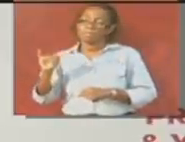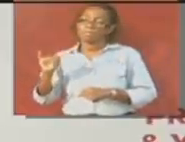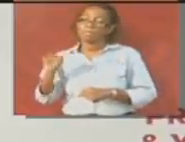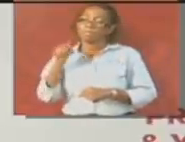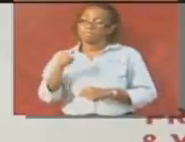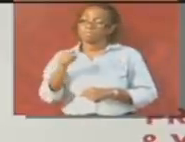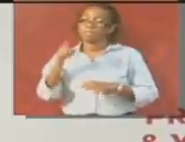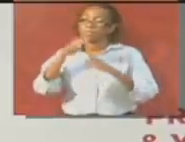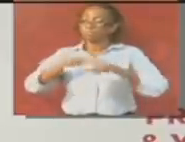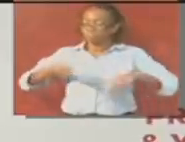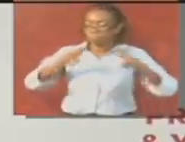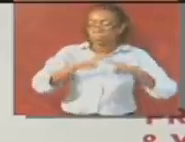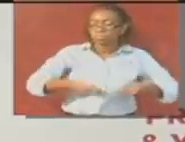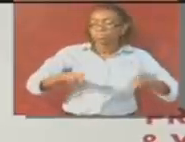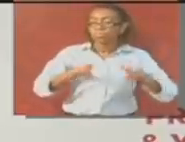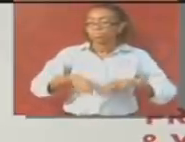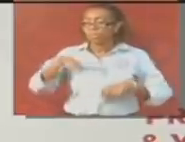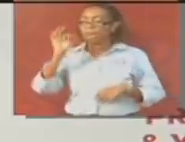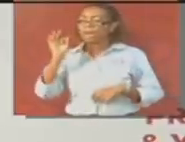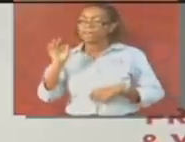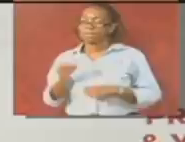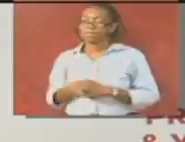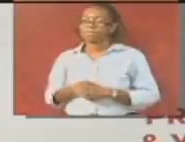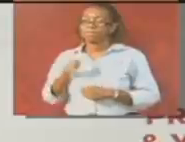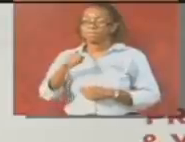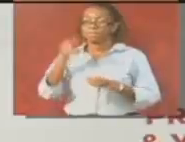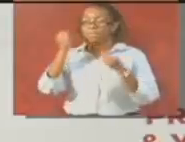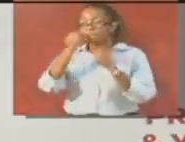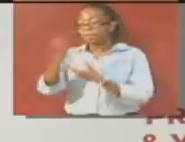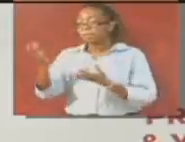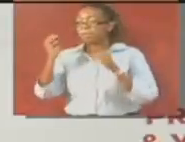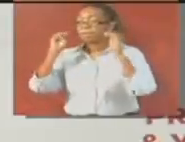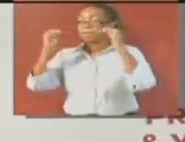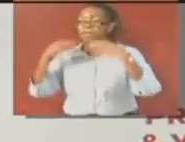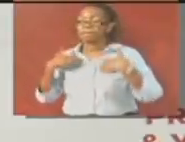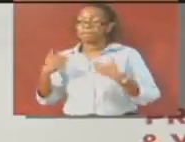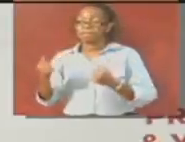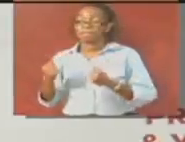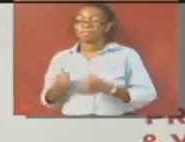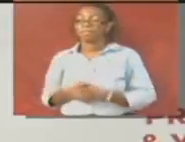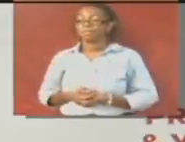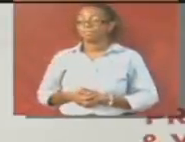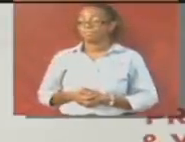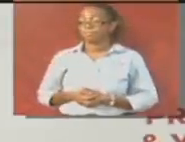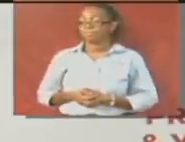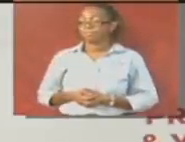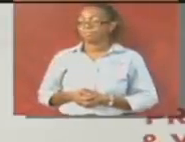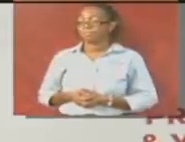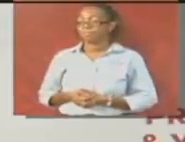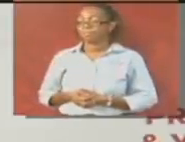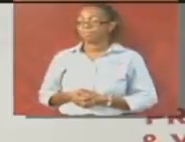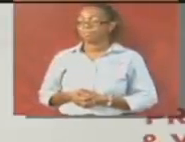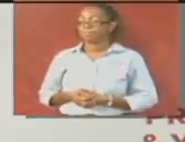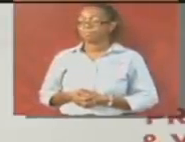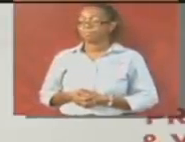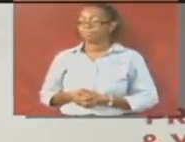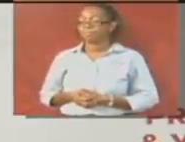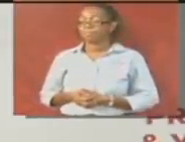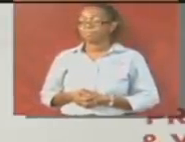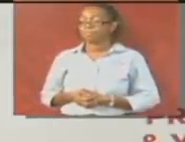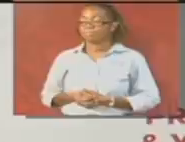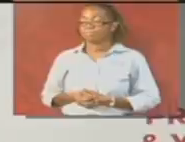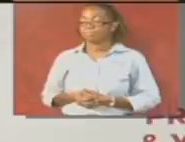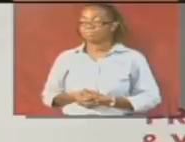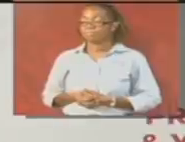Indies in collaboration with the Ministry of Health, and random samples are being done to